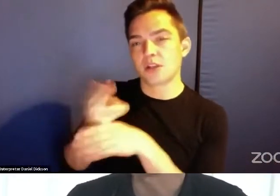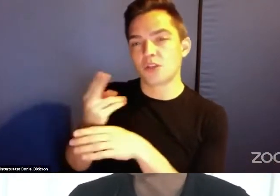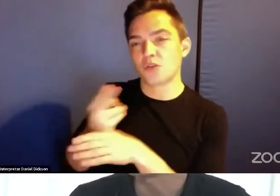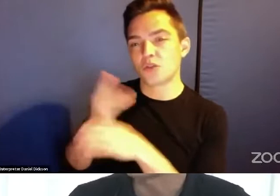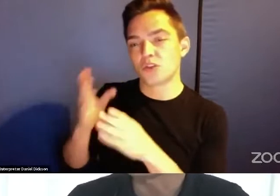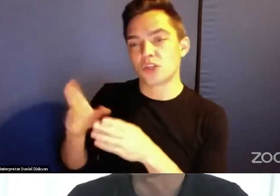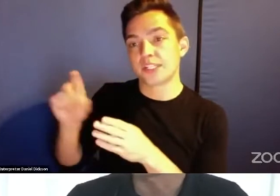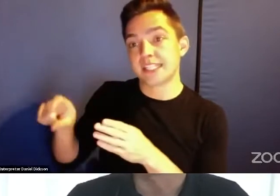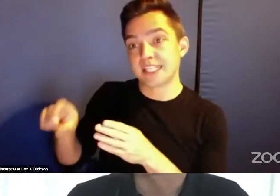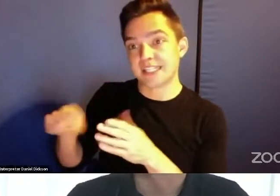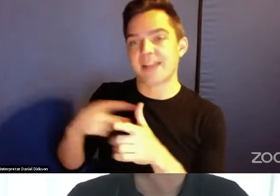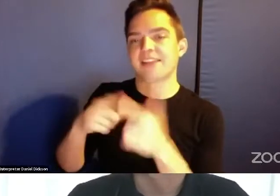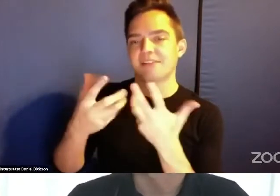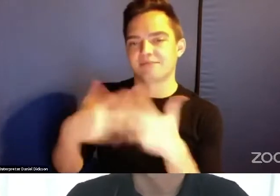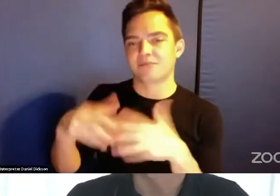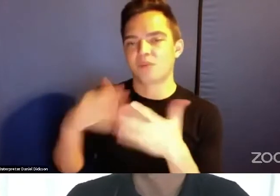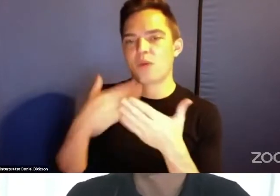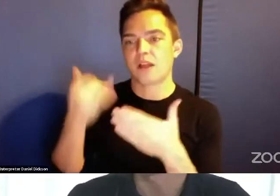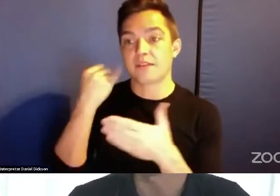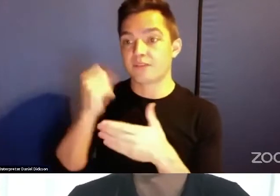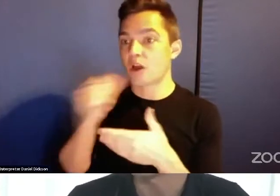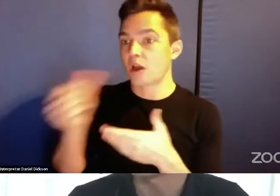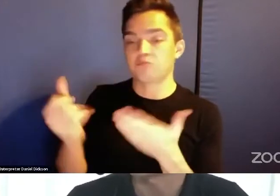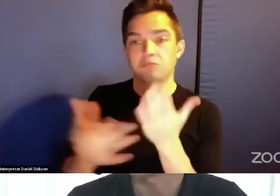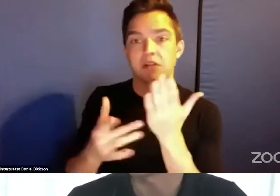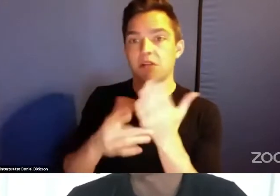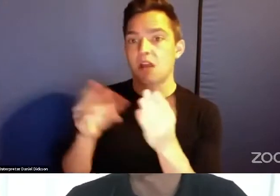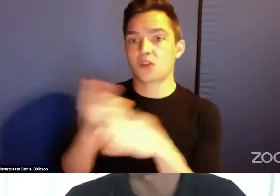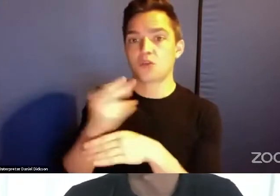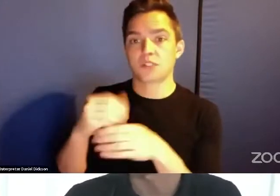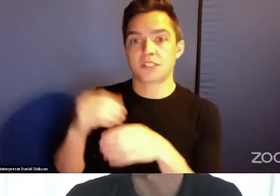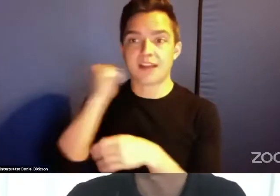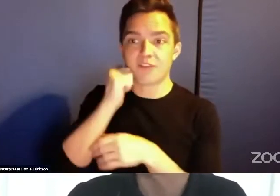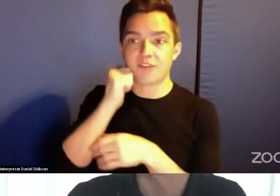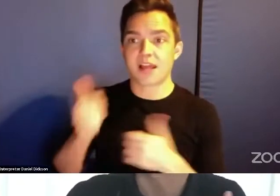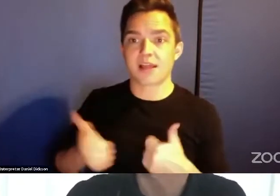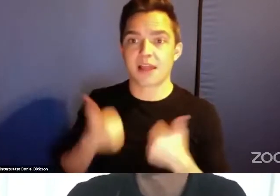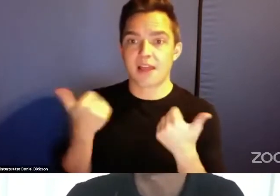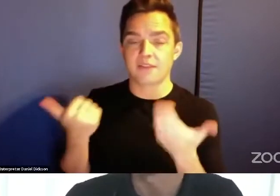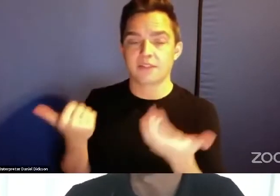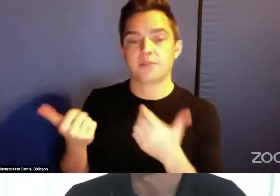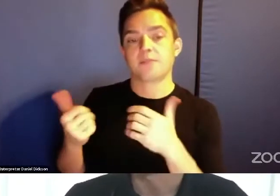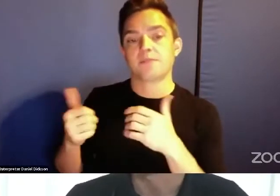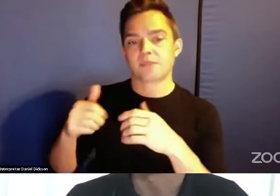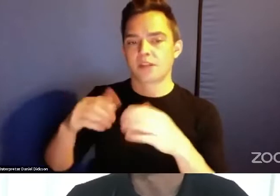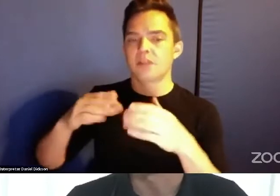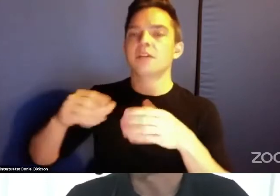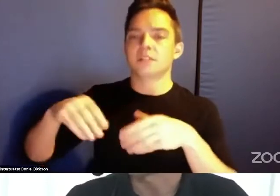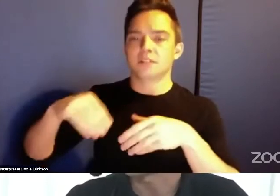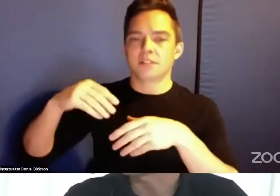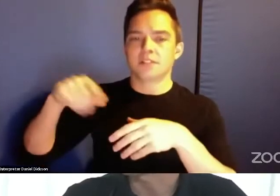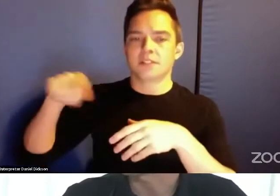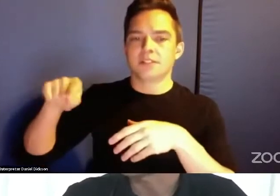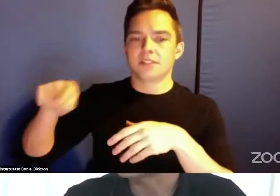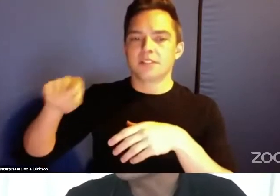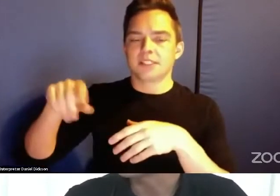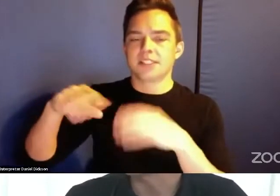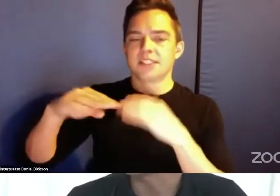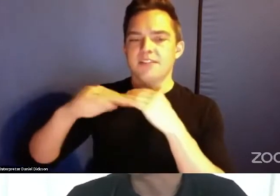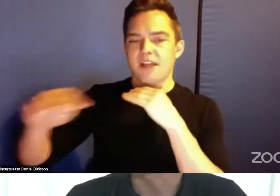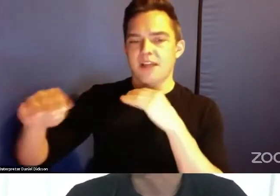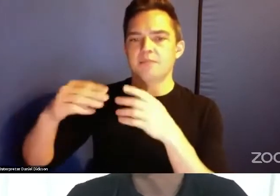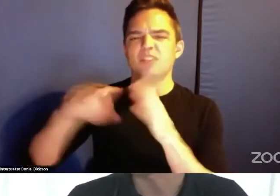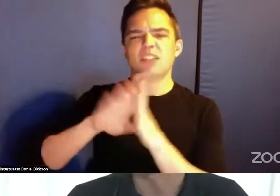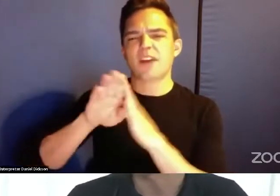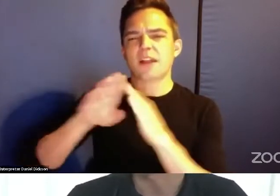be used in daily life. Also, Skevo developed a wheelchair that is really user-centered. So it's very